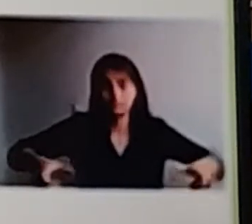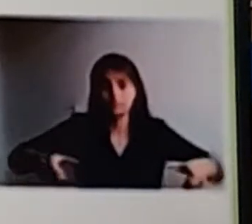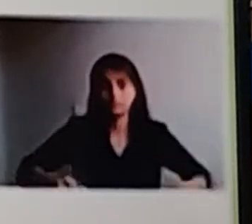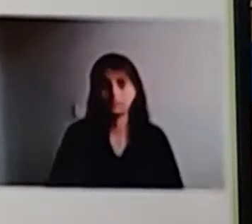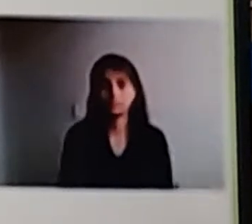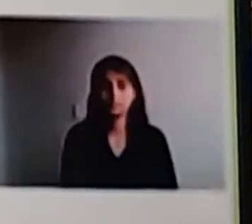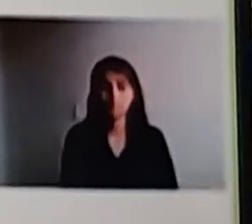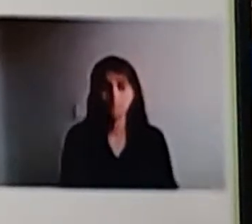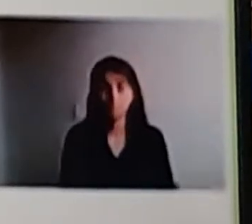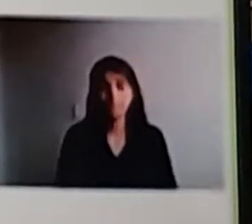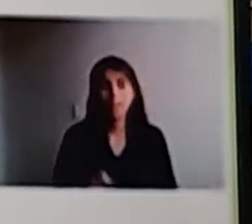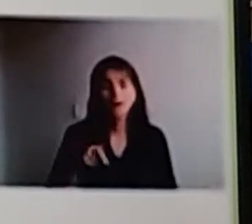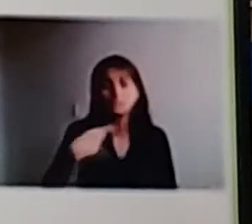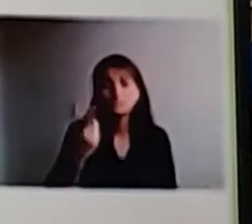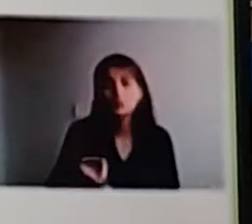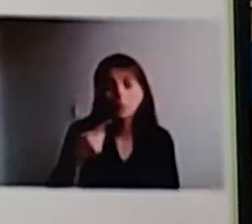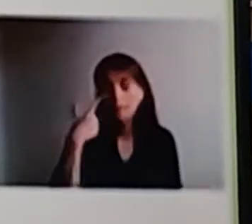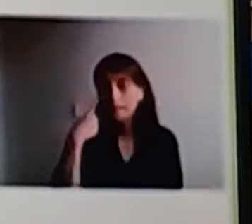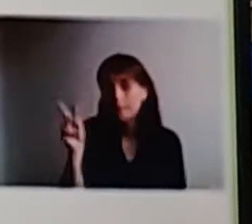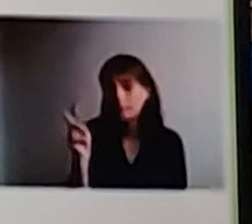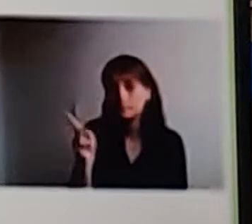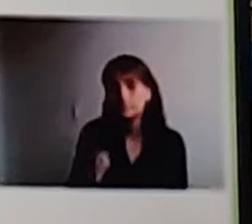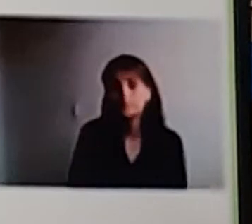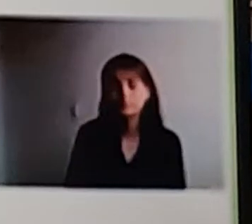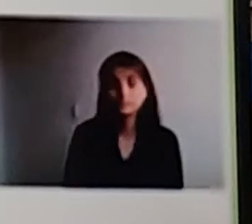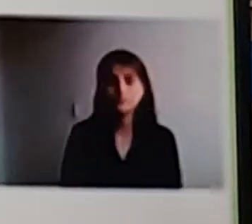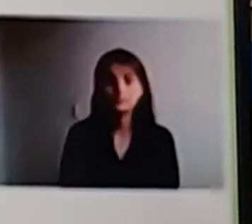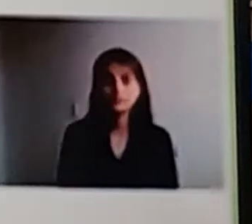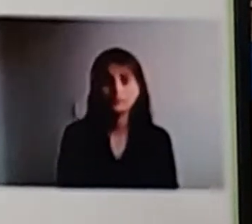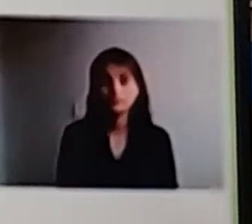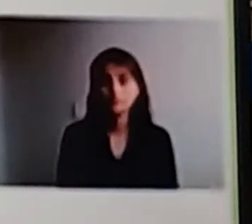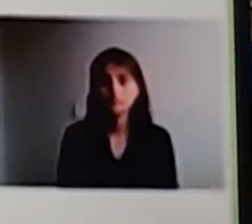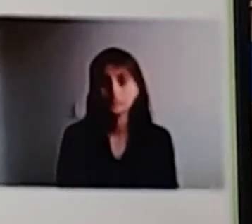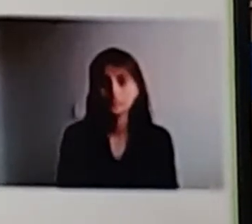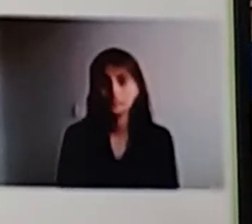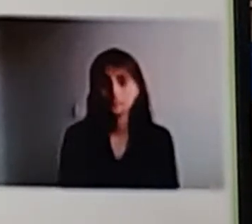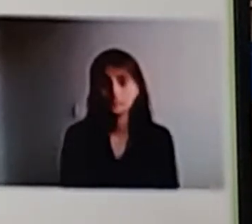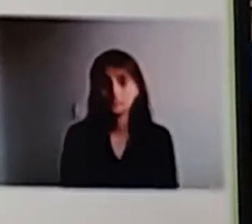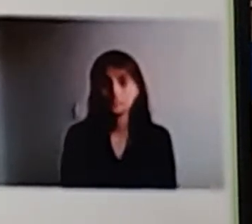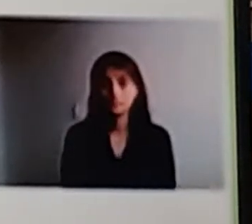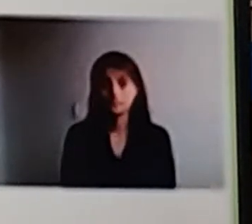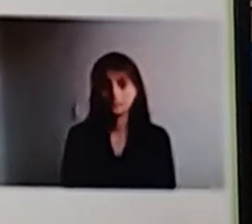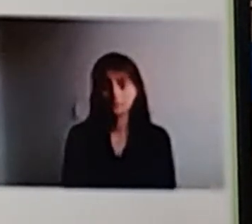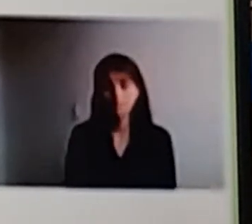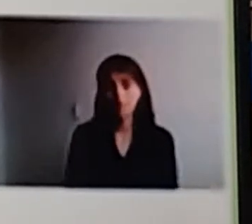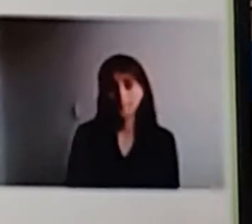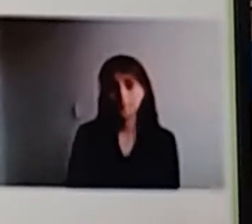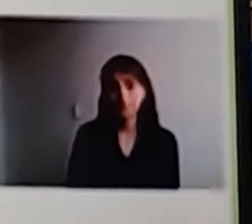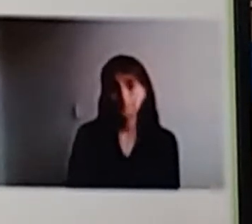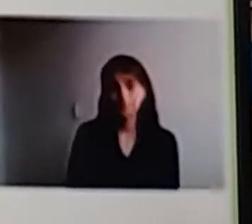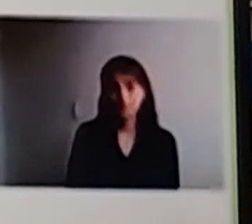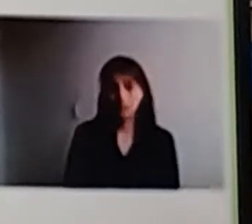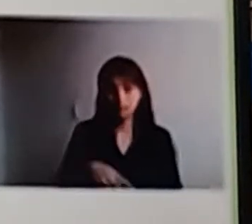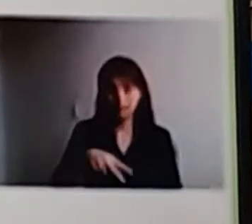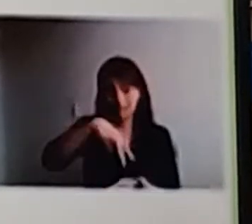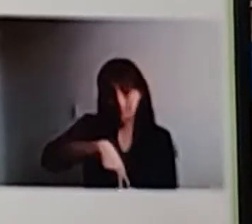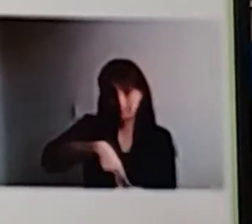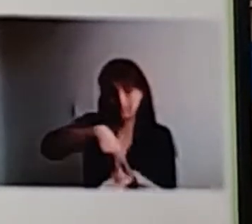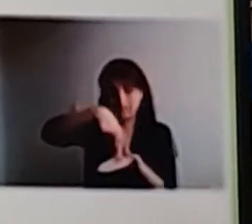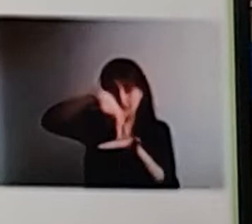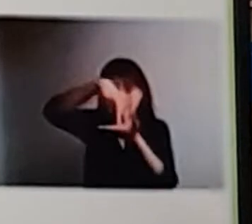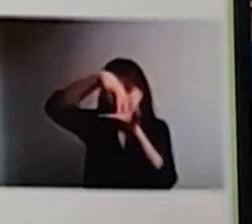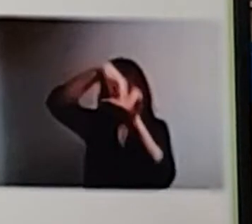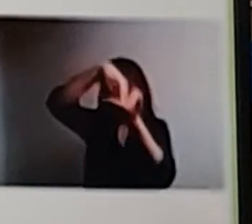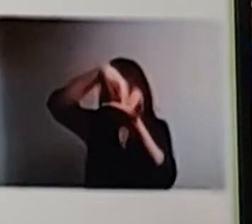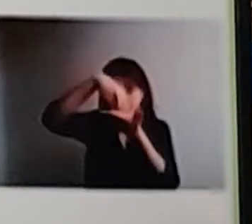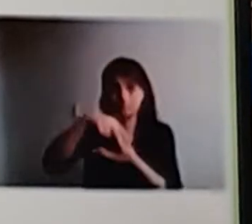I think, okay. This is the elevator. The elevator should have the height of the bottom